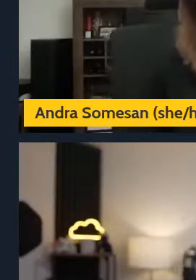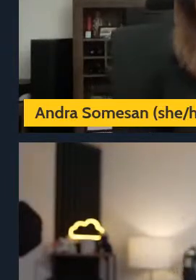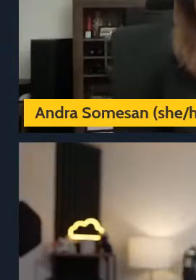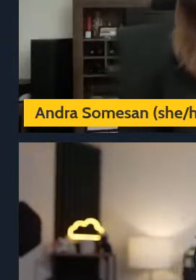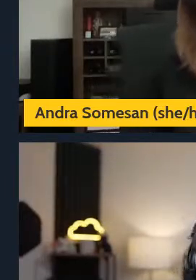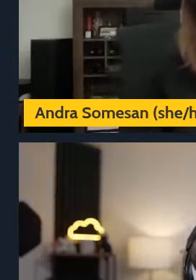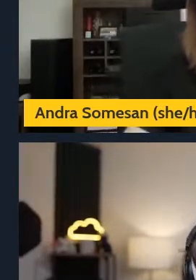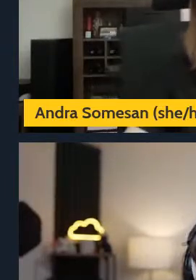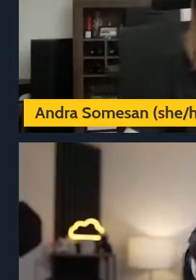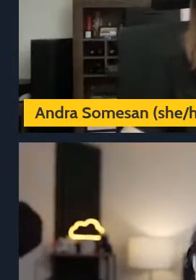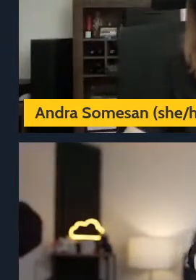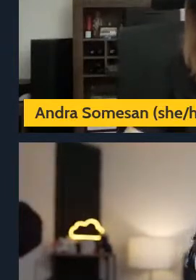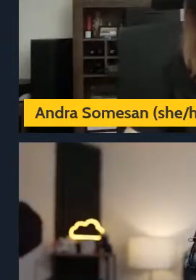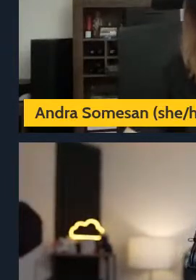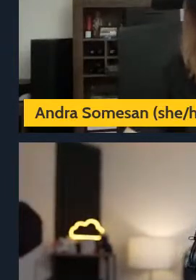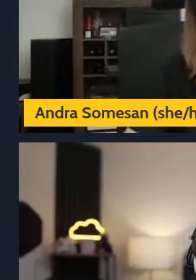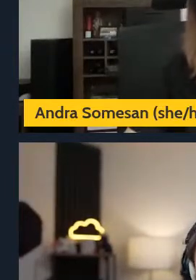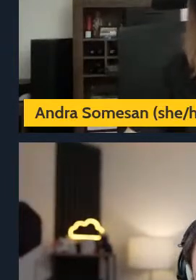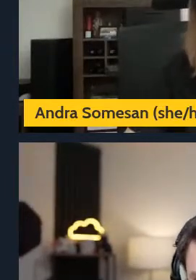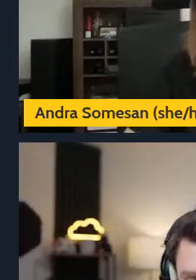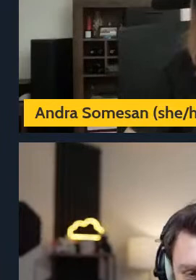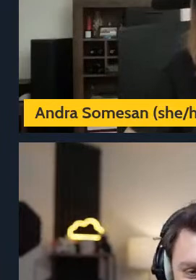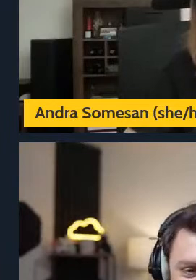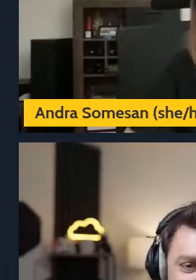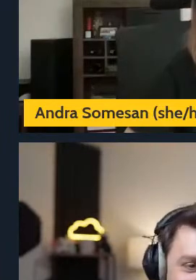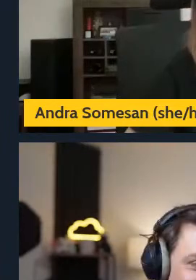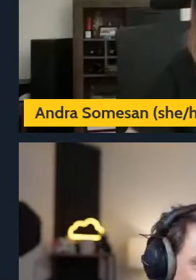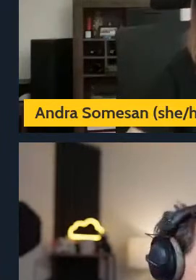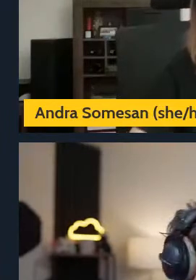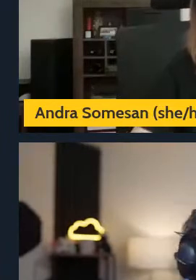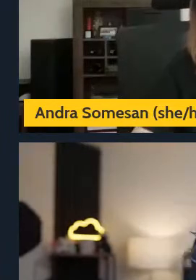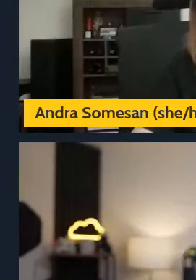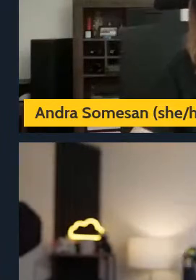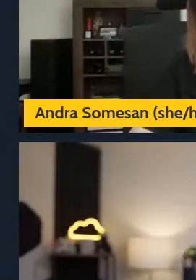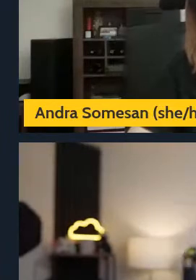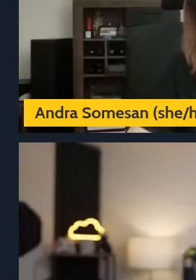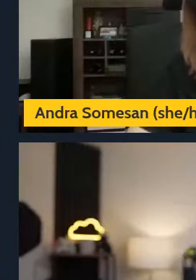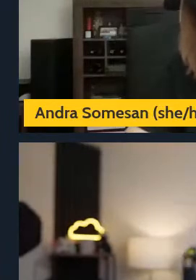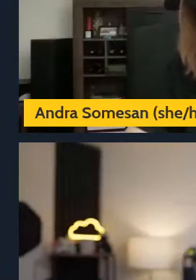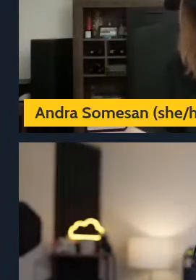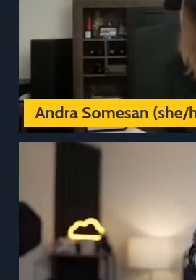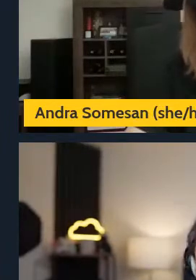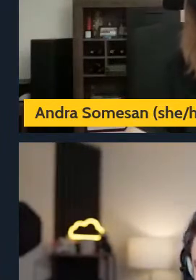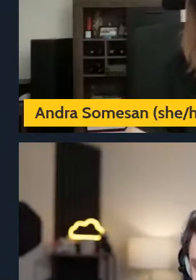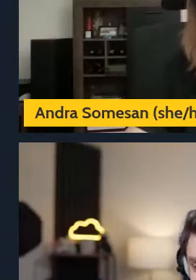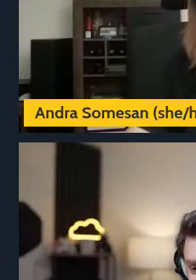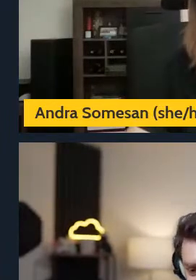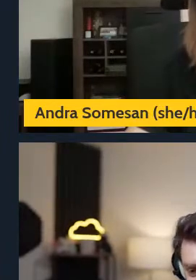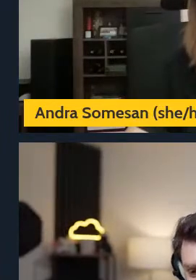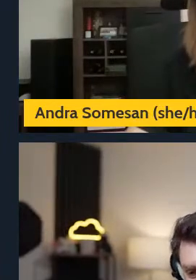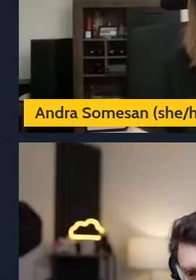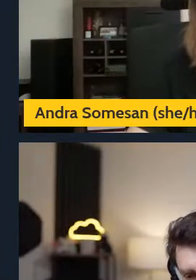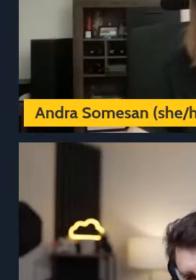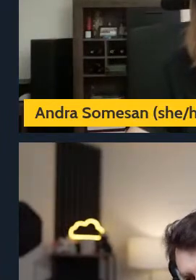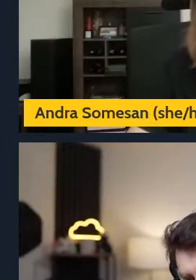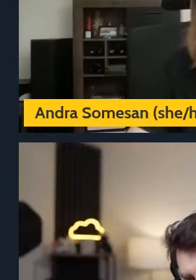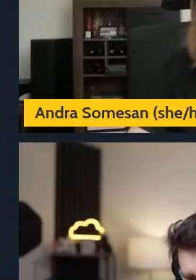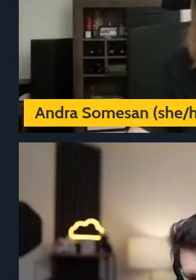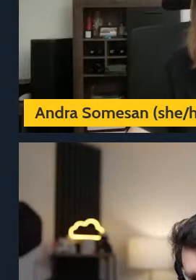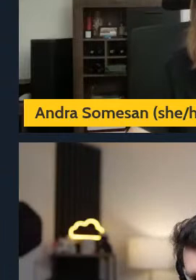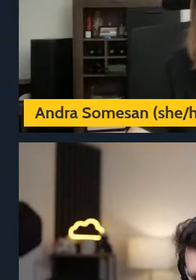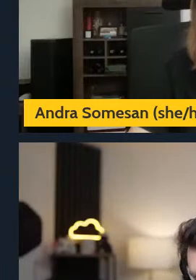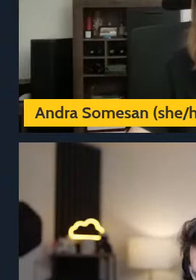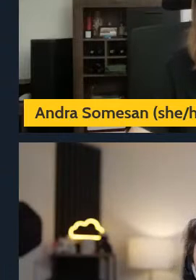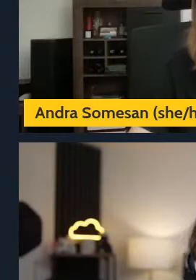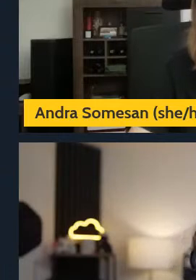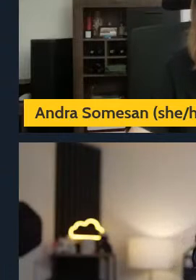right. CDKs plus absolutely better than YAML, because YAML is great. I like YAML because when